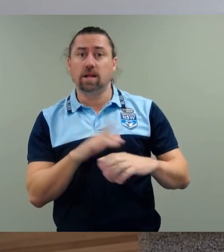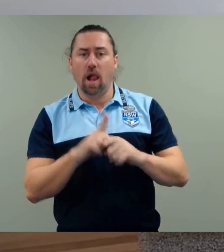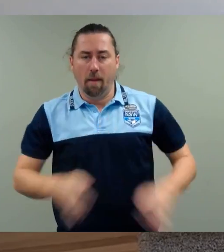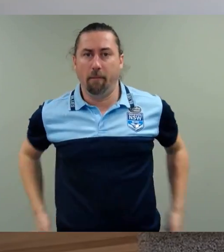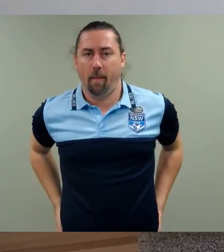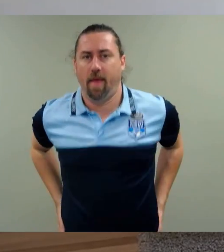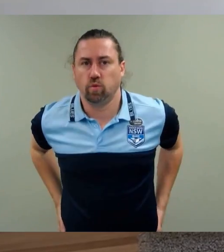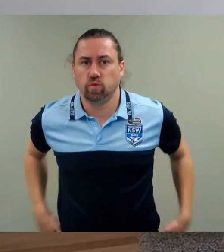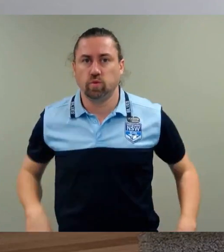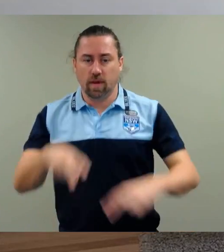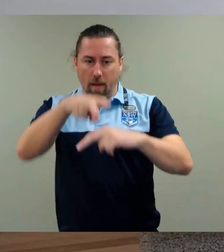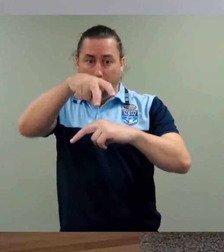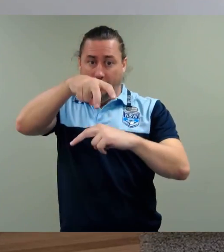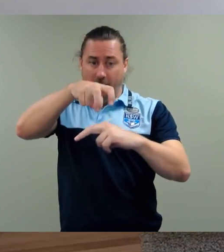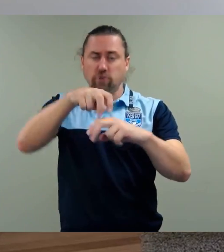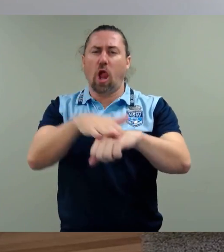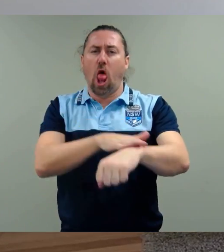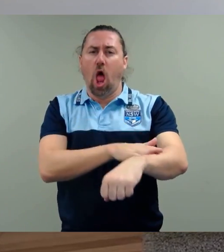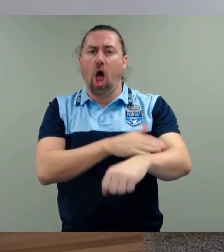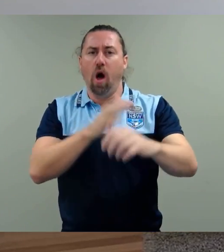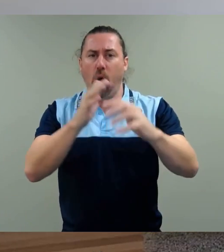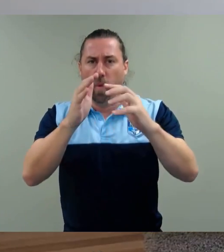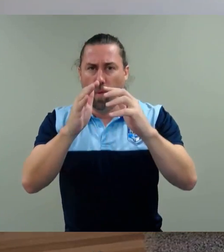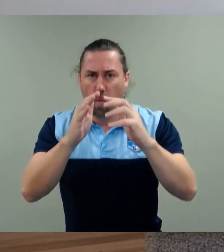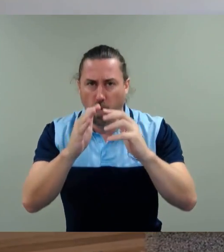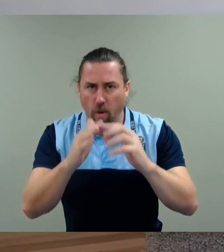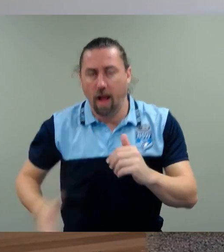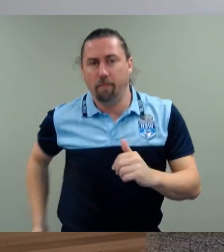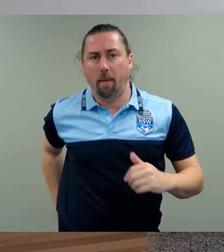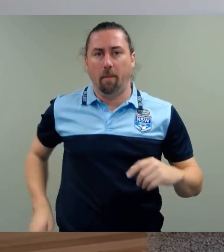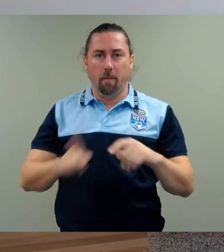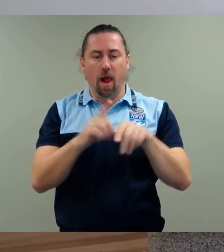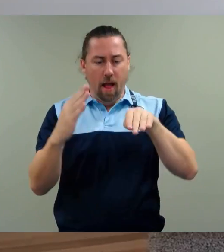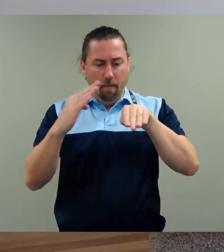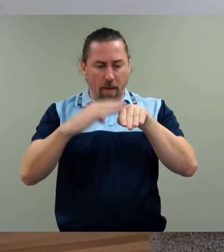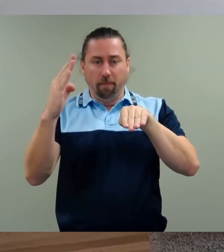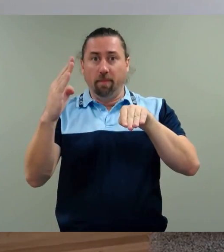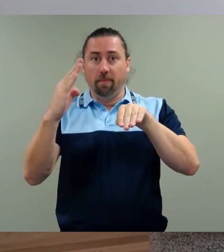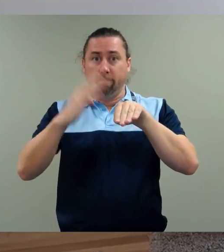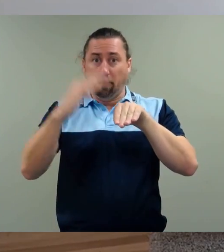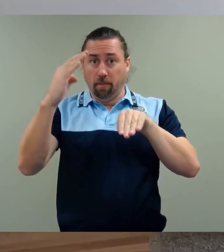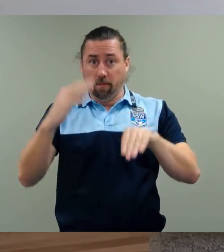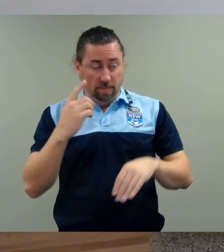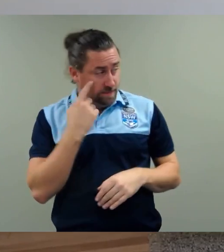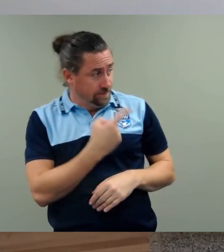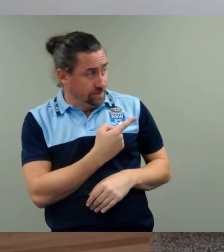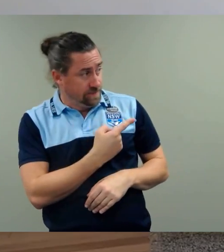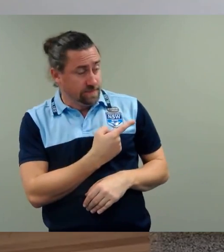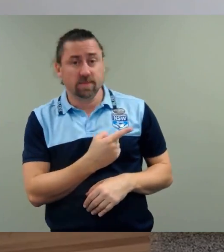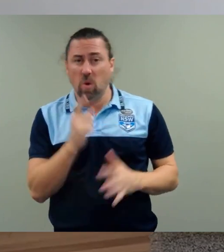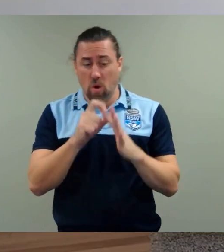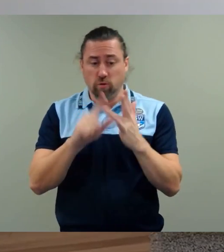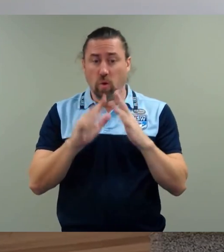chair, bending your knees, and slowly lowering down until you tap your bottom on the end of the chair. We're going to perform